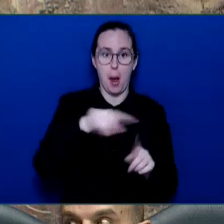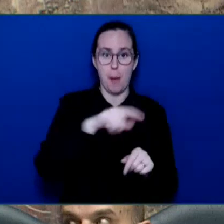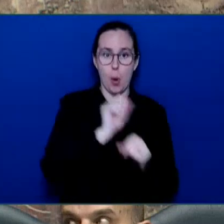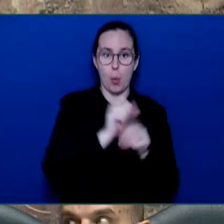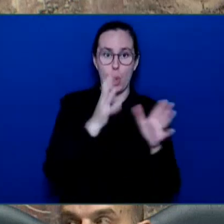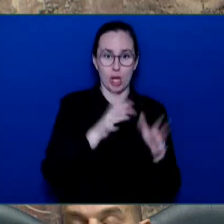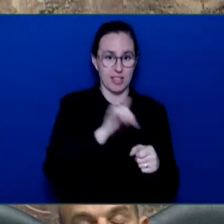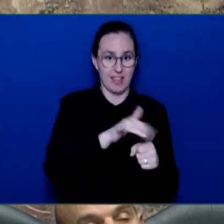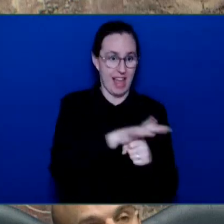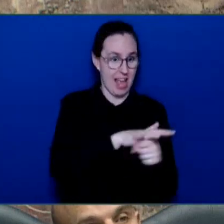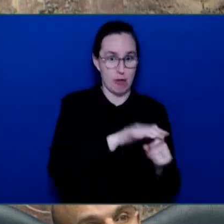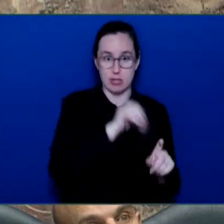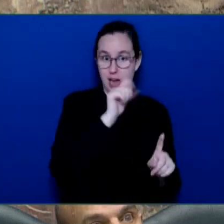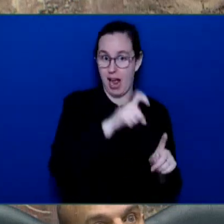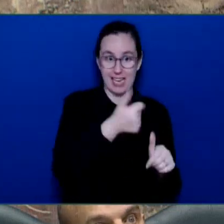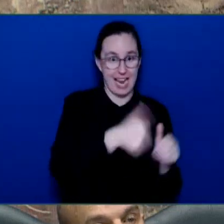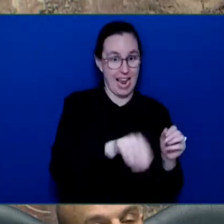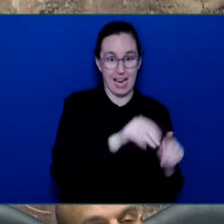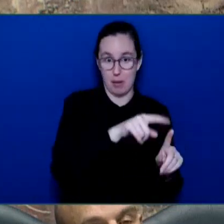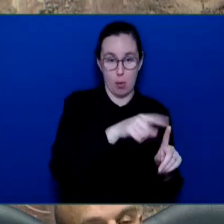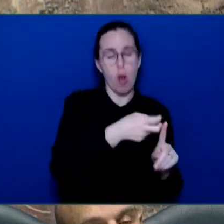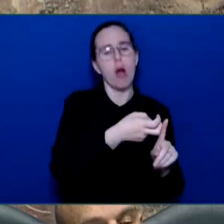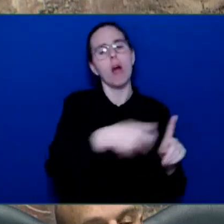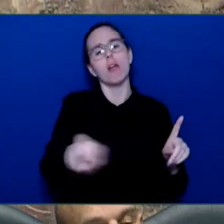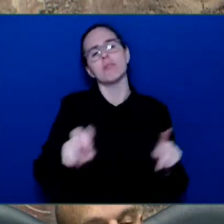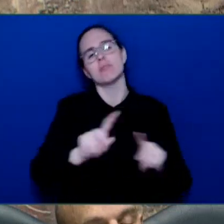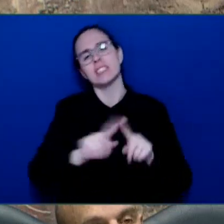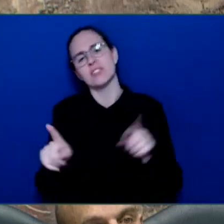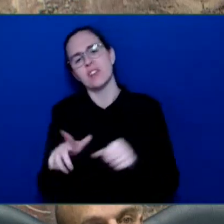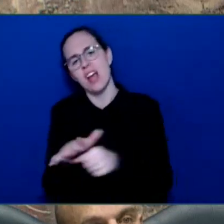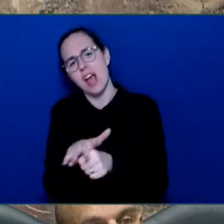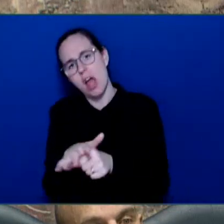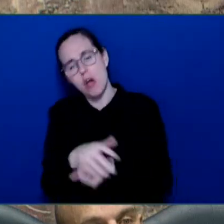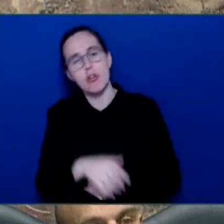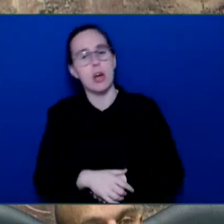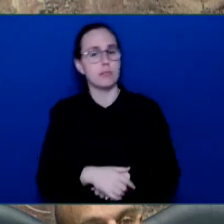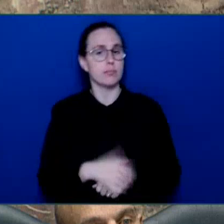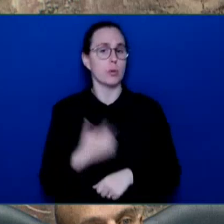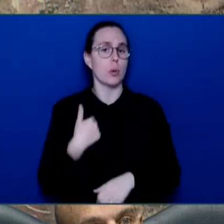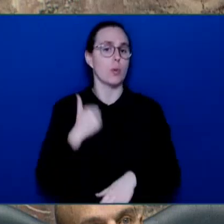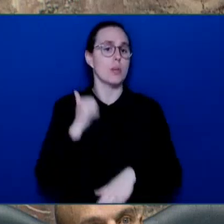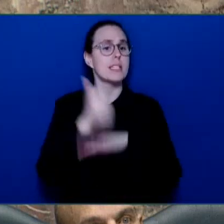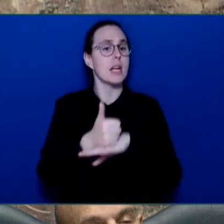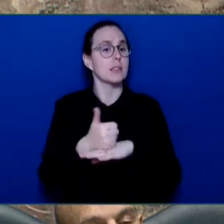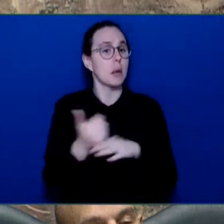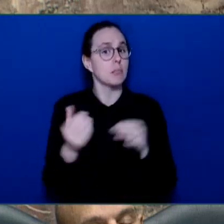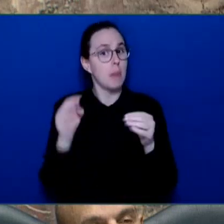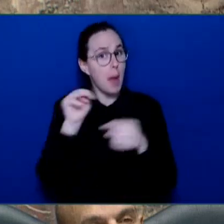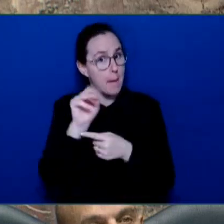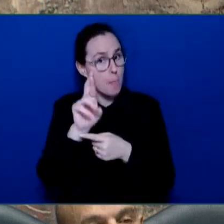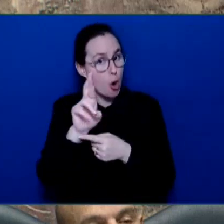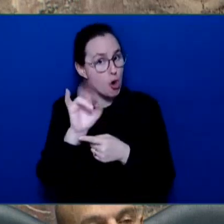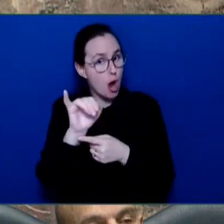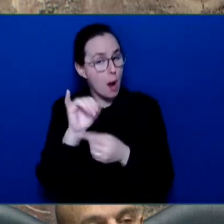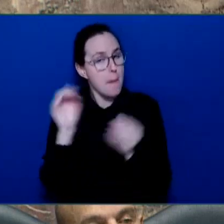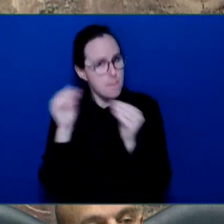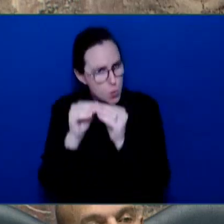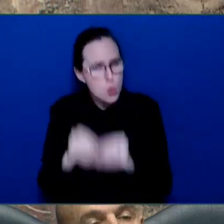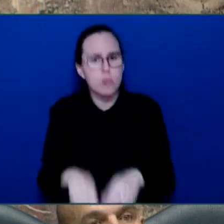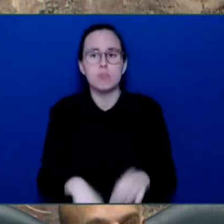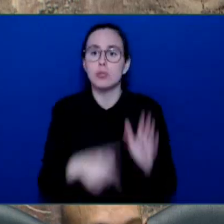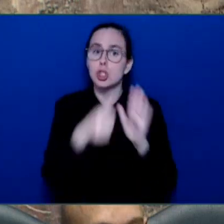system MRIs and surgical centres, Honourable Speaker. This has been an area of progress for public healthcare. And we have been dealing